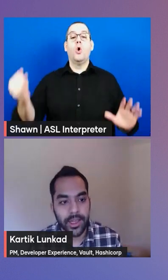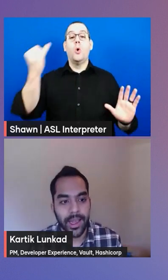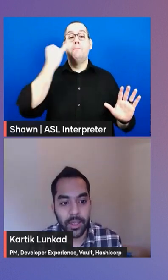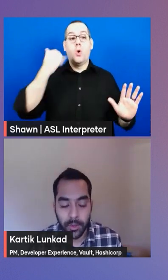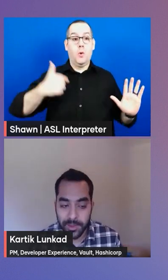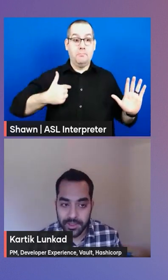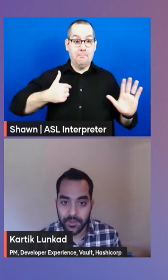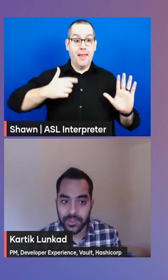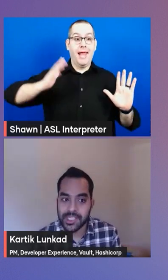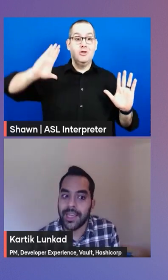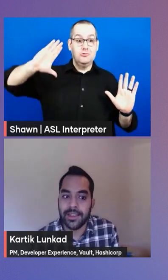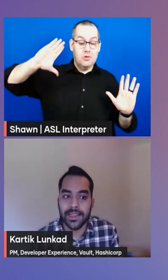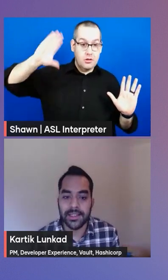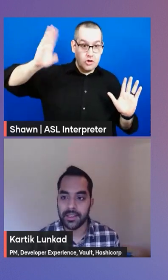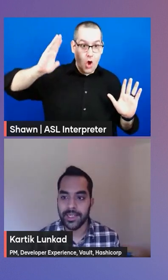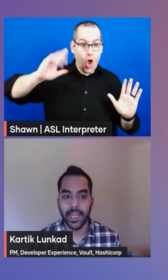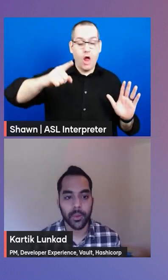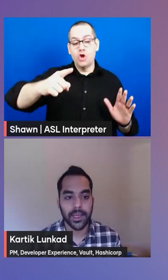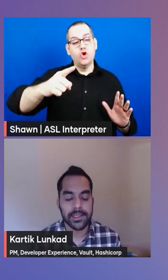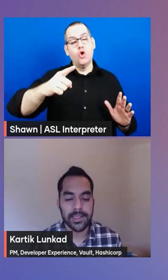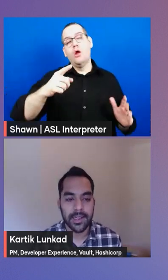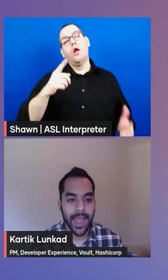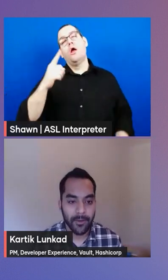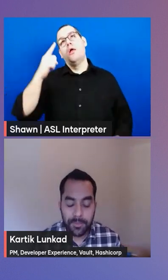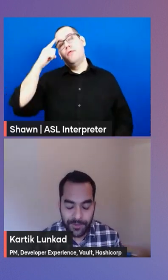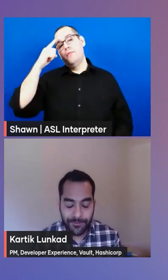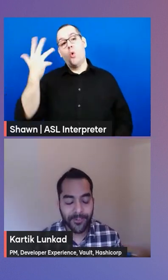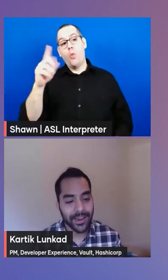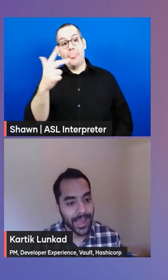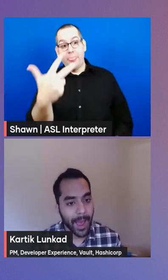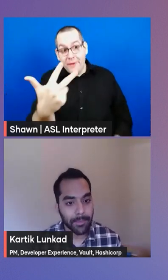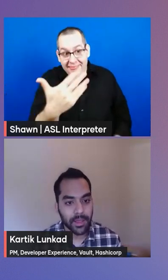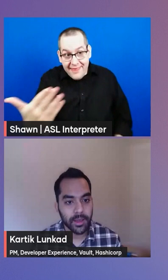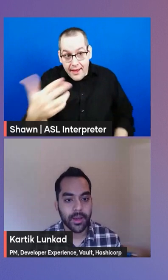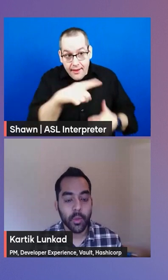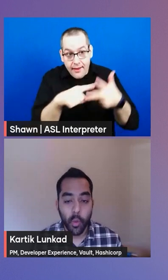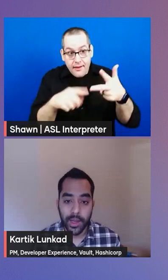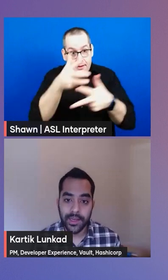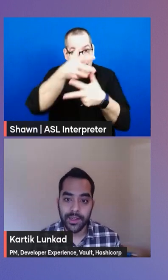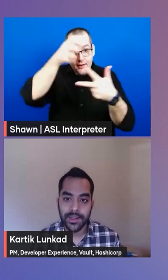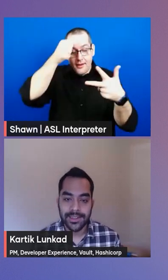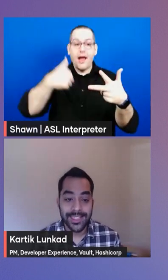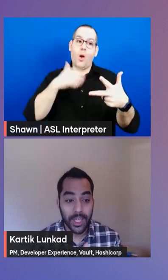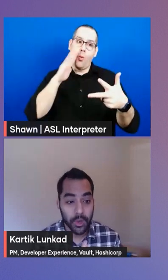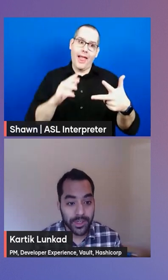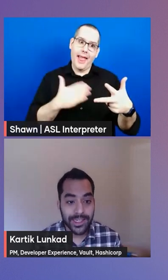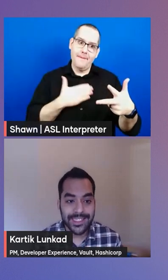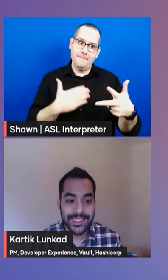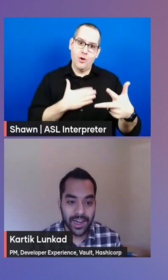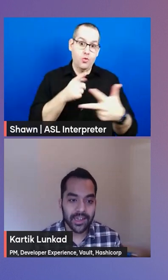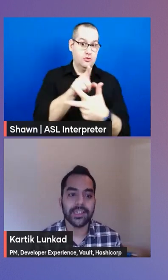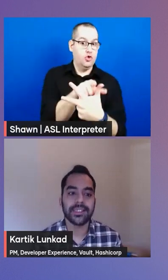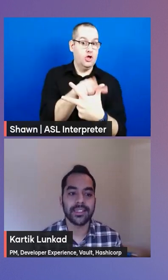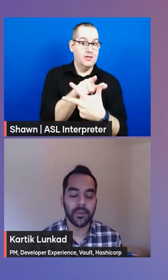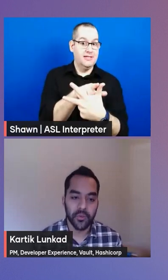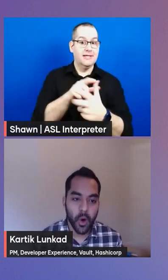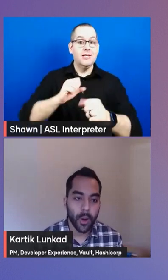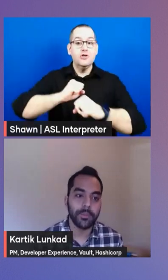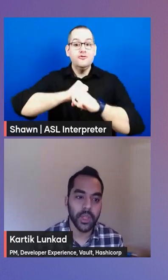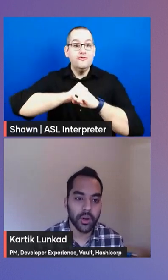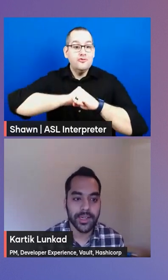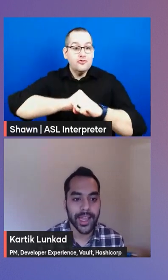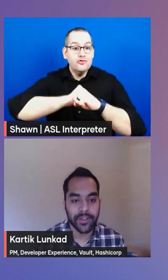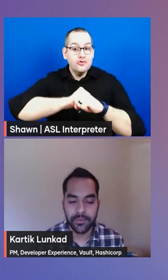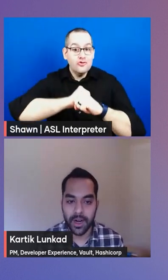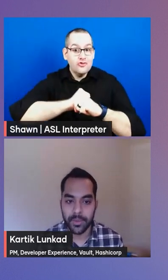talk today and you're able to sort of just take these three takeaways, I would be very happy. One, security starts